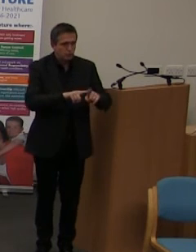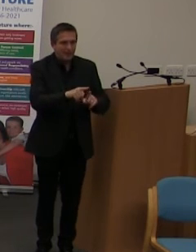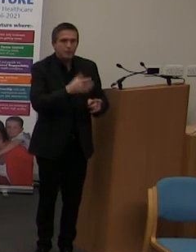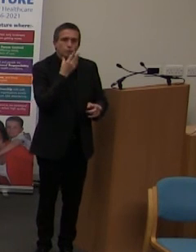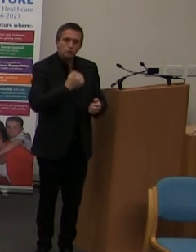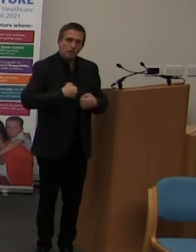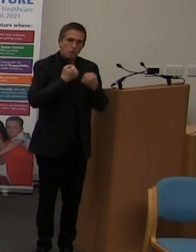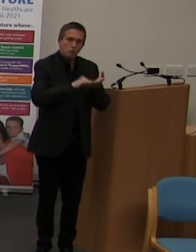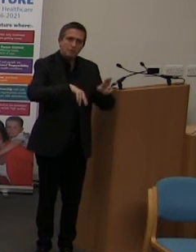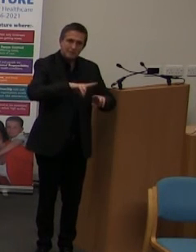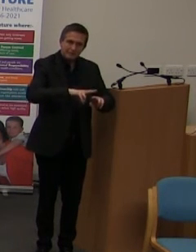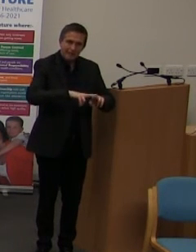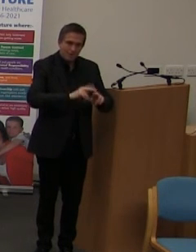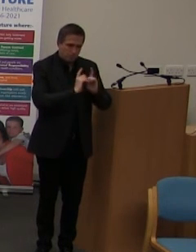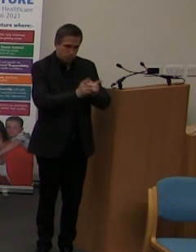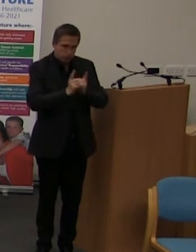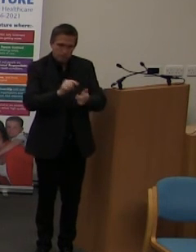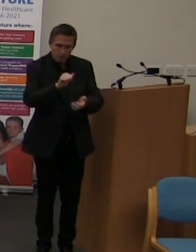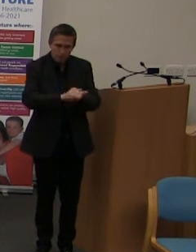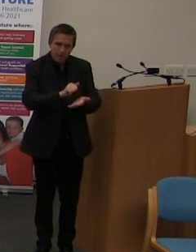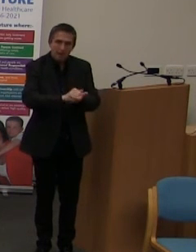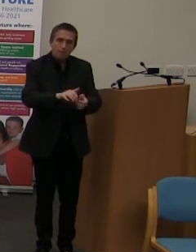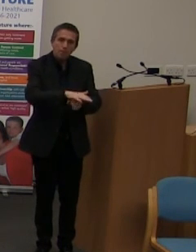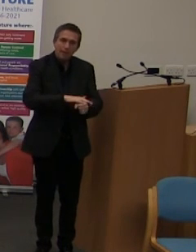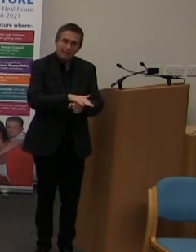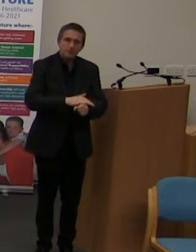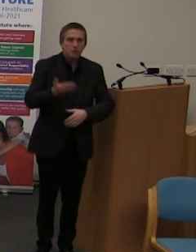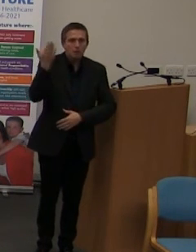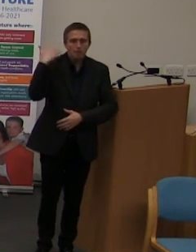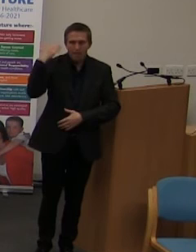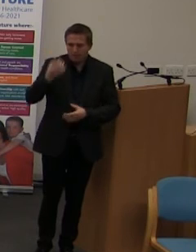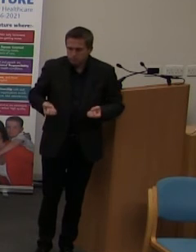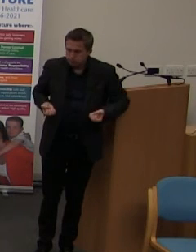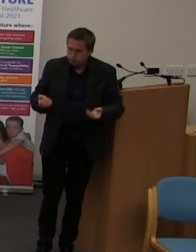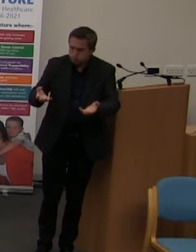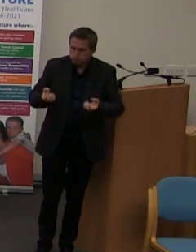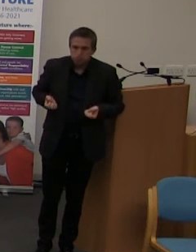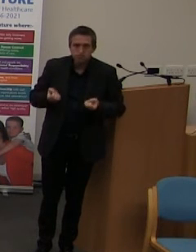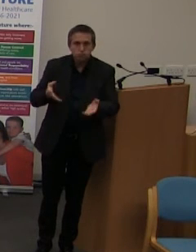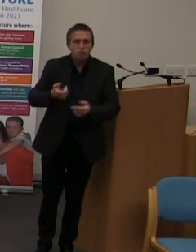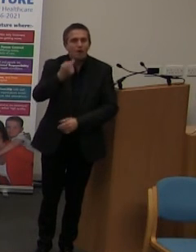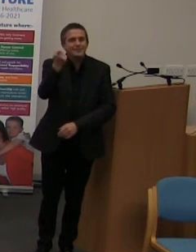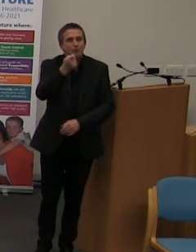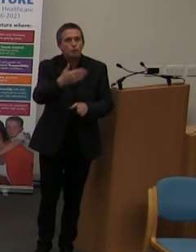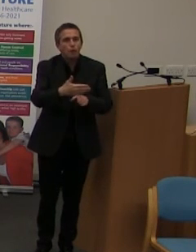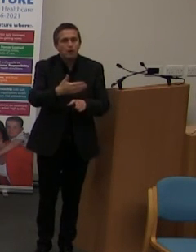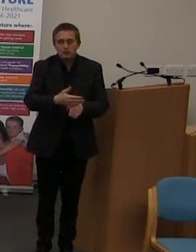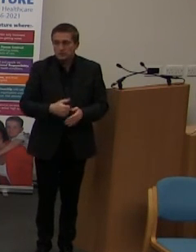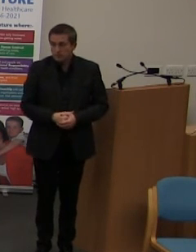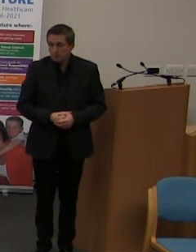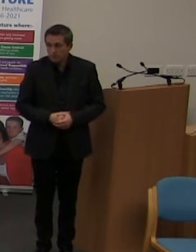post at the right place, right time, so that we don't need to rely on that. And we've got good results so